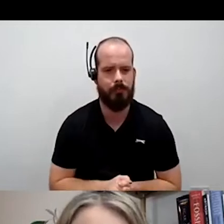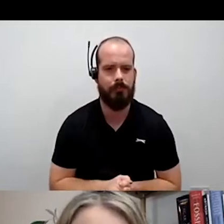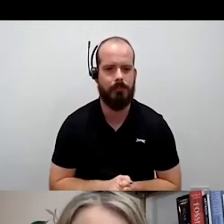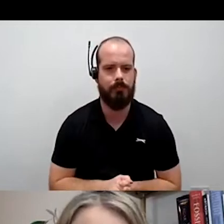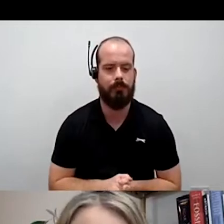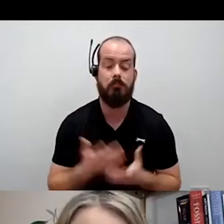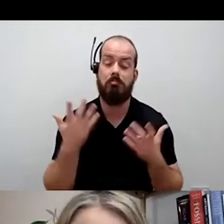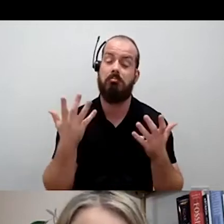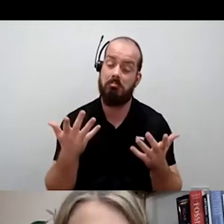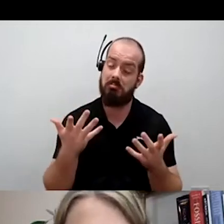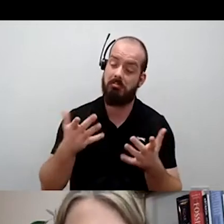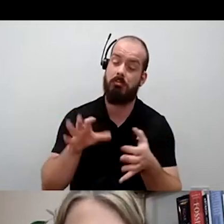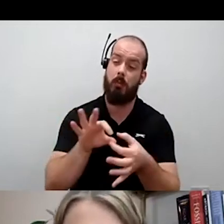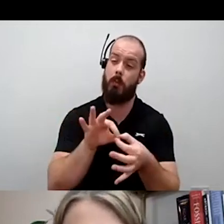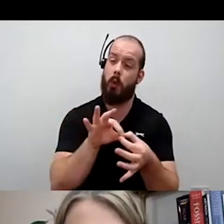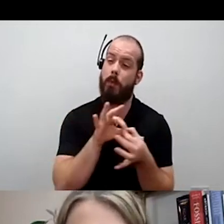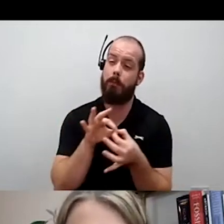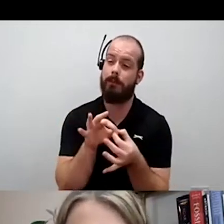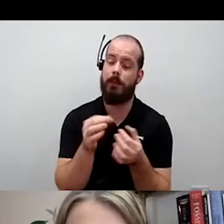Well, cooperative energy is